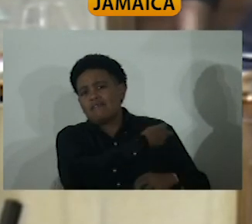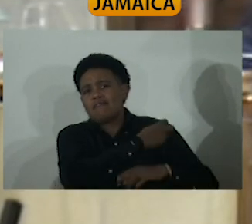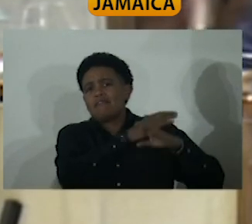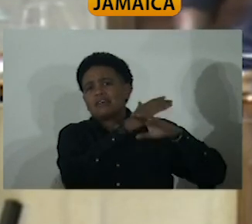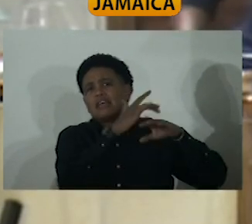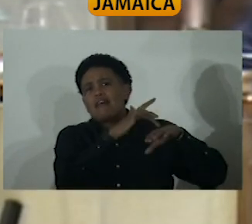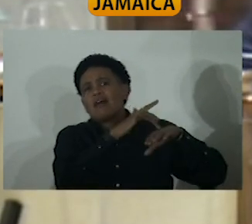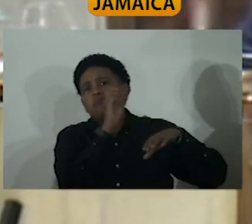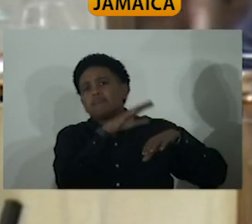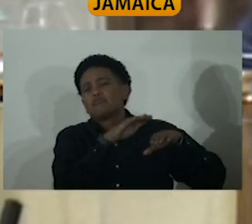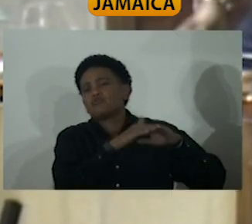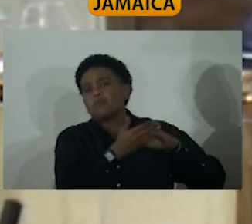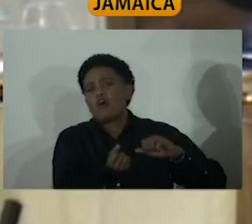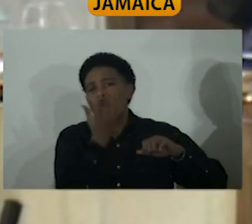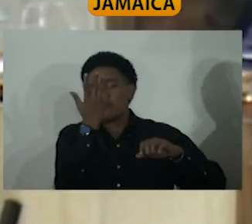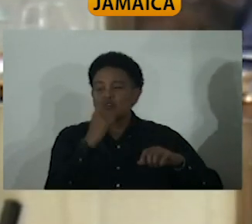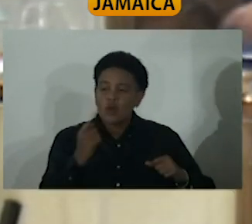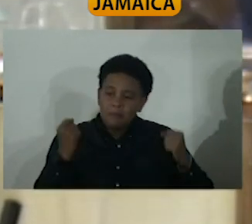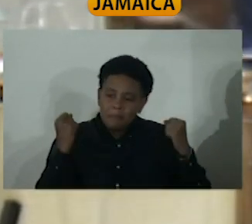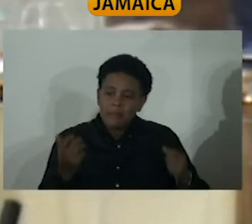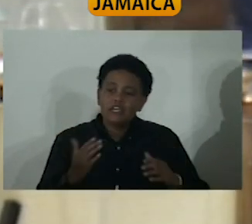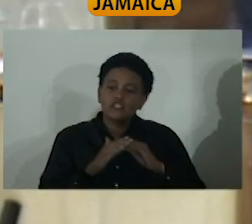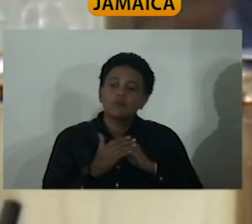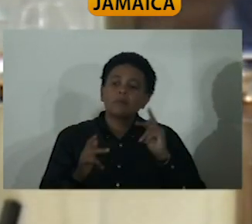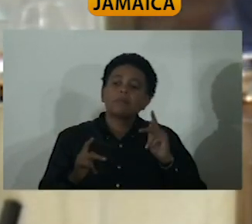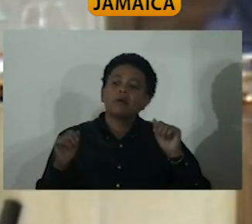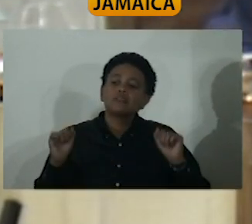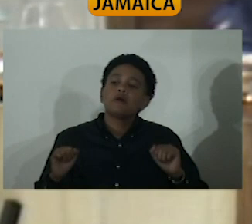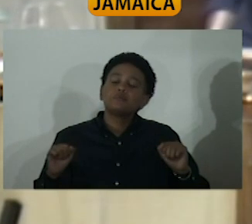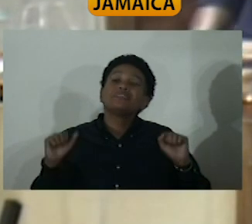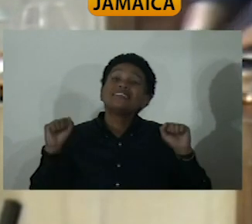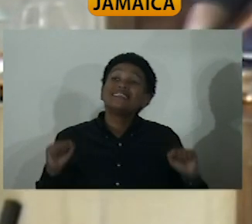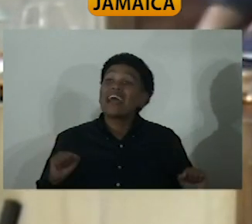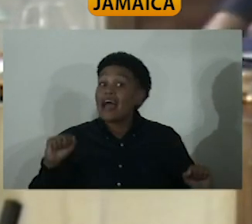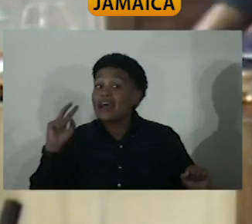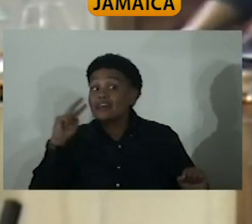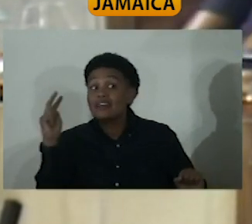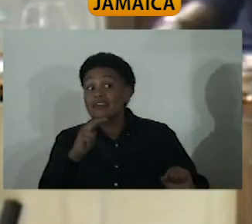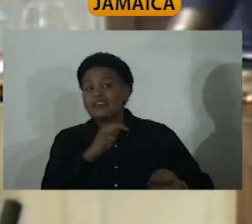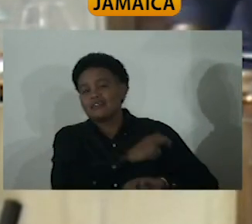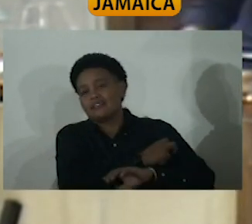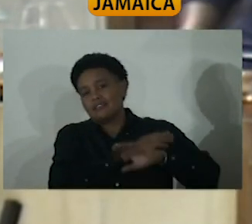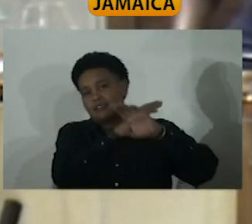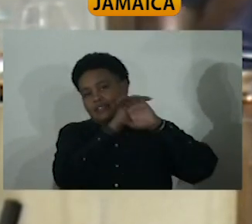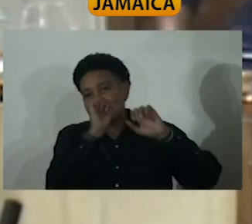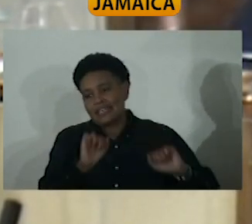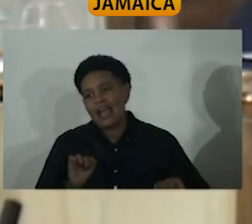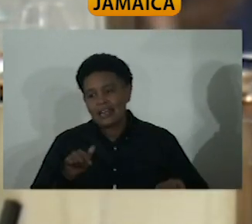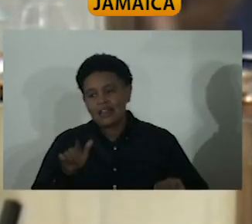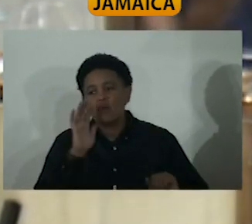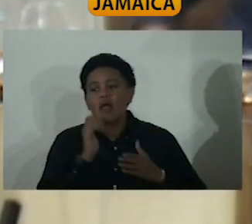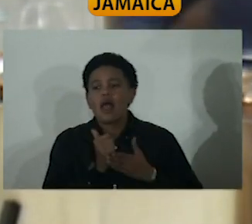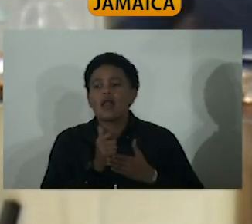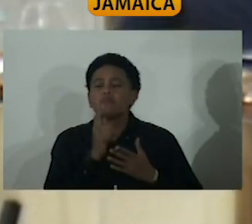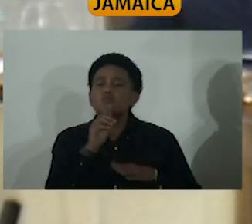to Jamaica so that as many Jamaicans as possible can be vaccinated. And this will help